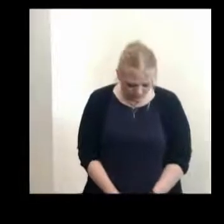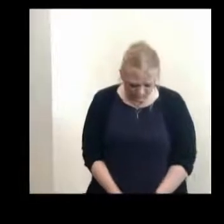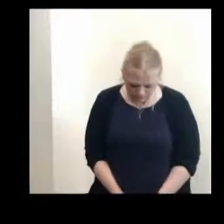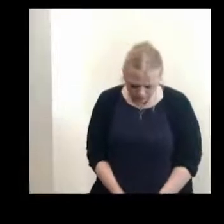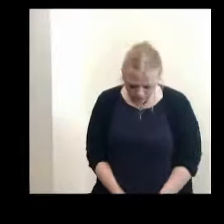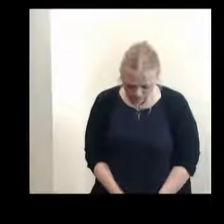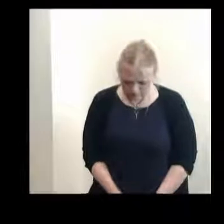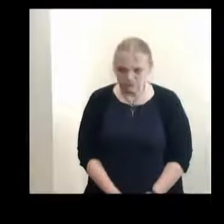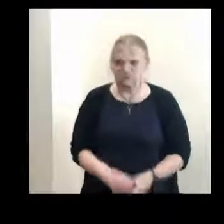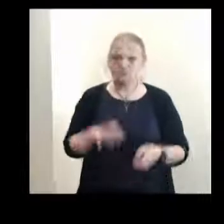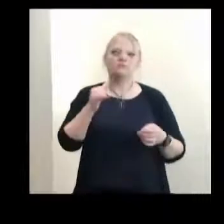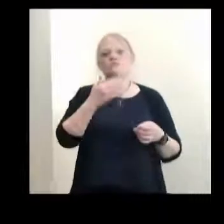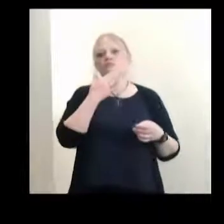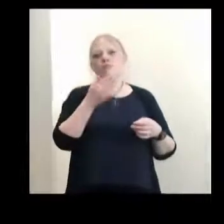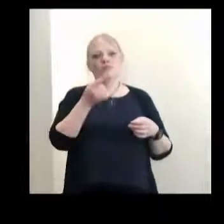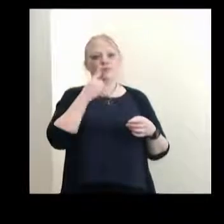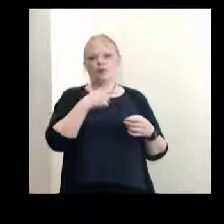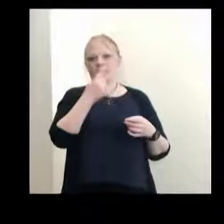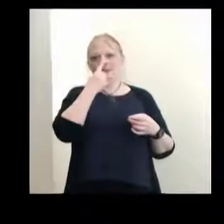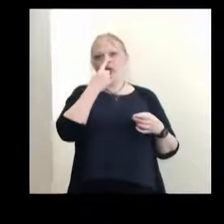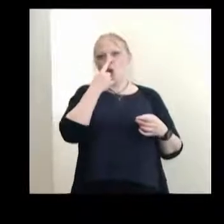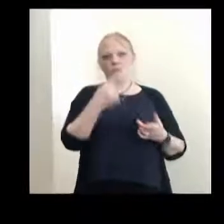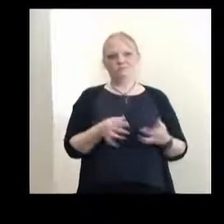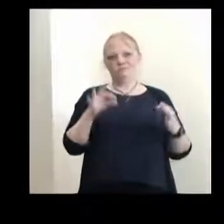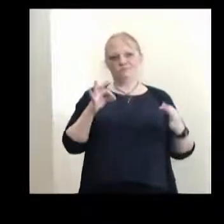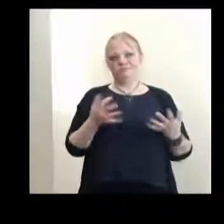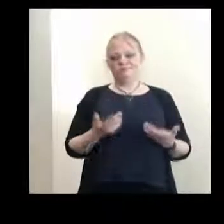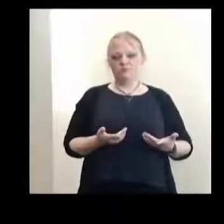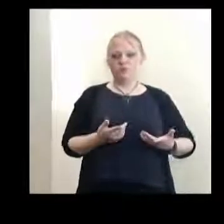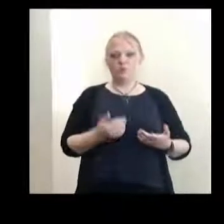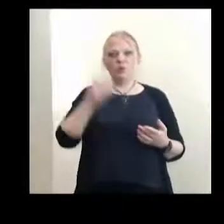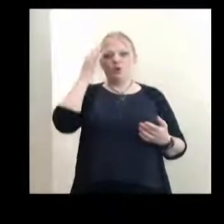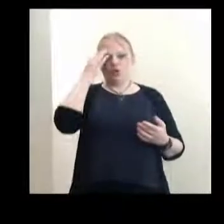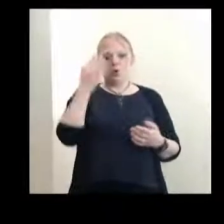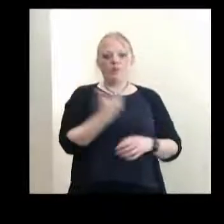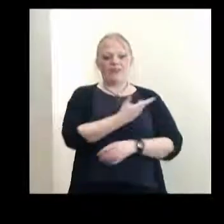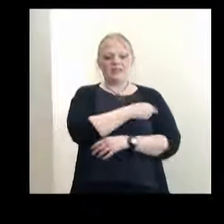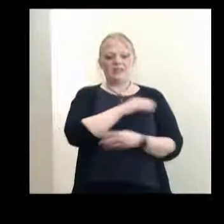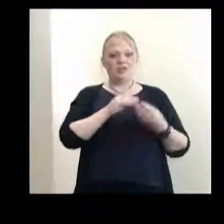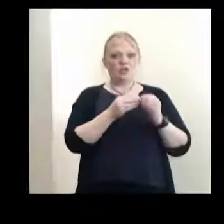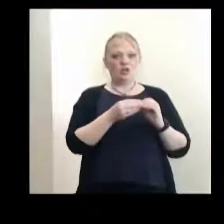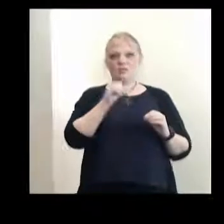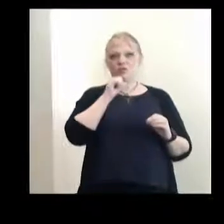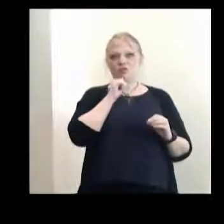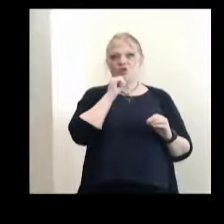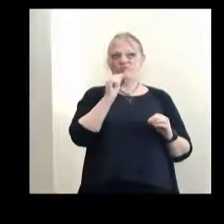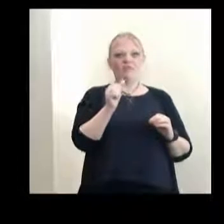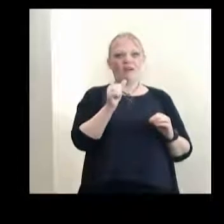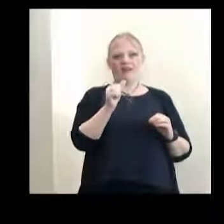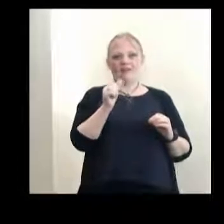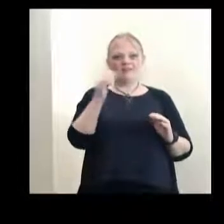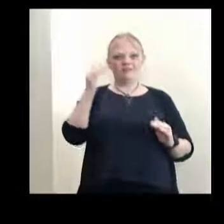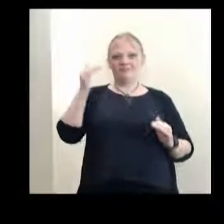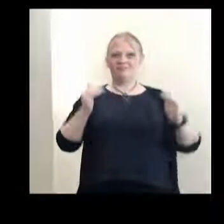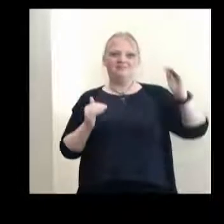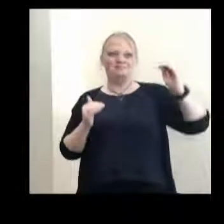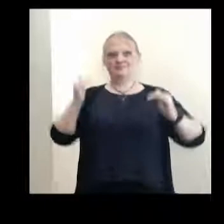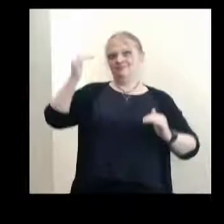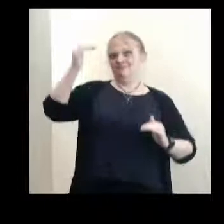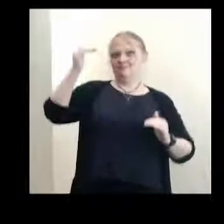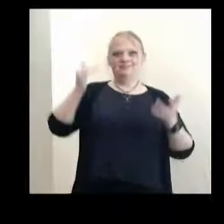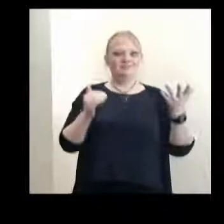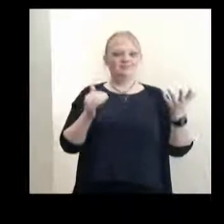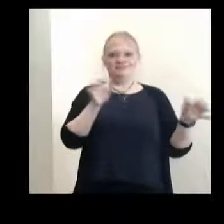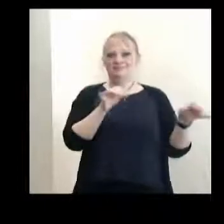Yes, thank you. You are spot on. So we know that our vaccination numbers are not as high in the 20 and 30-year-olds as compared to where they